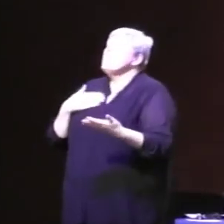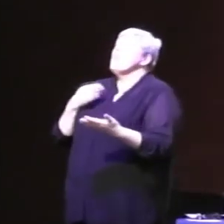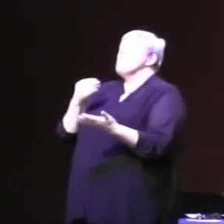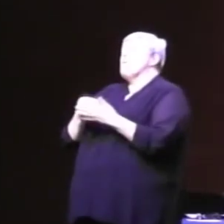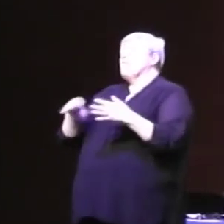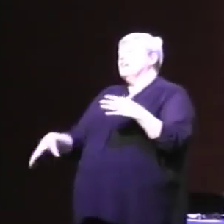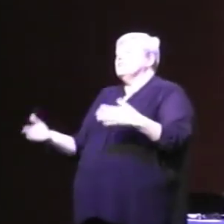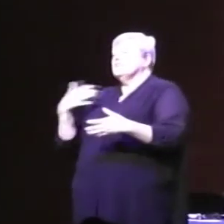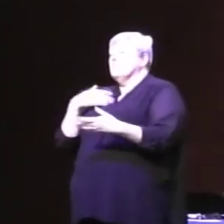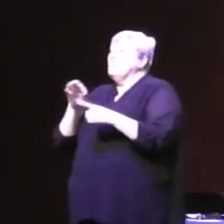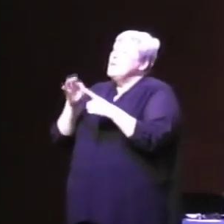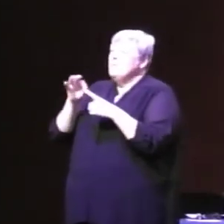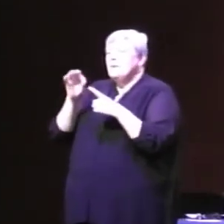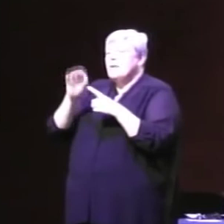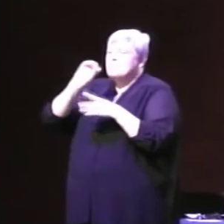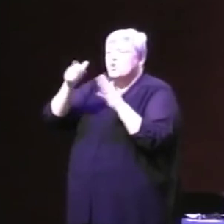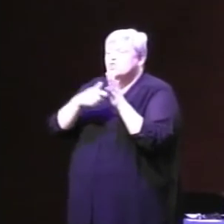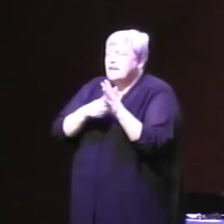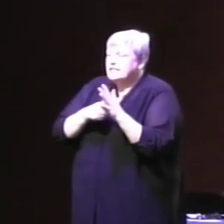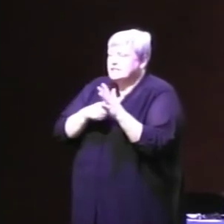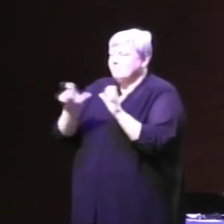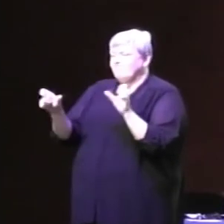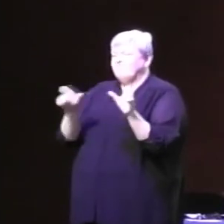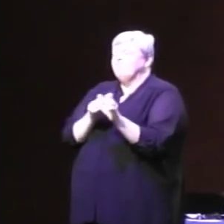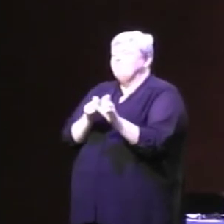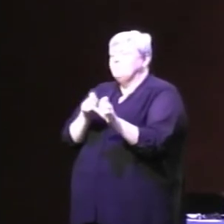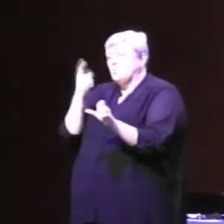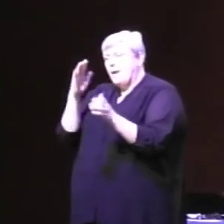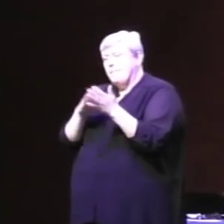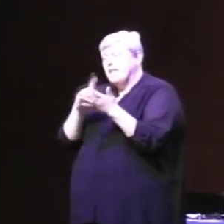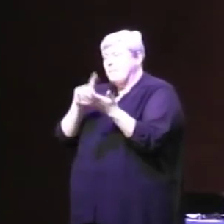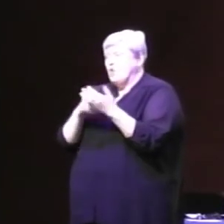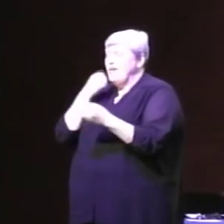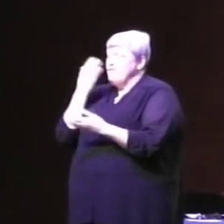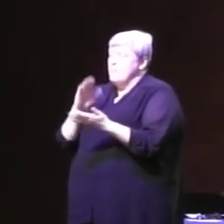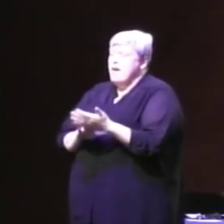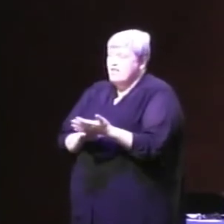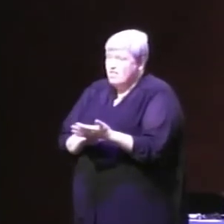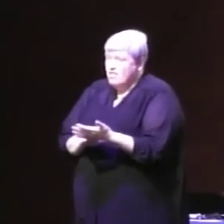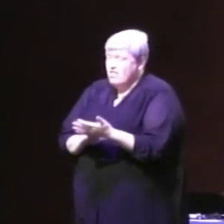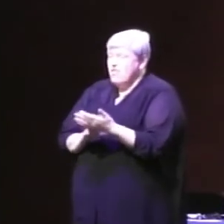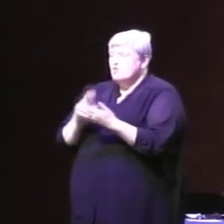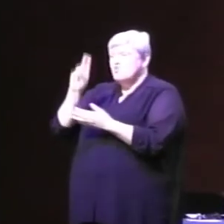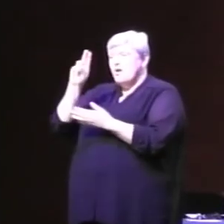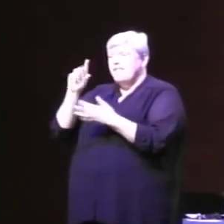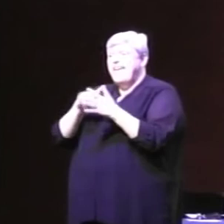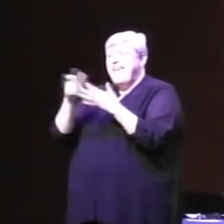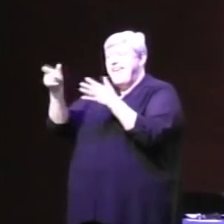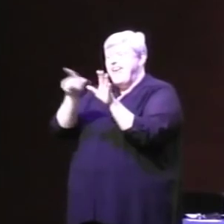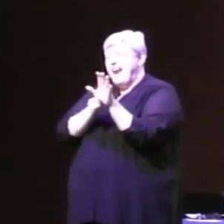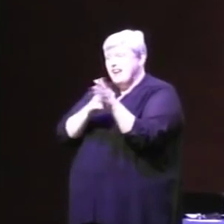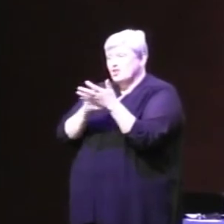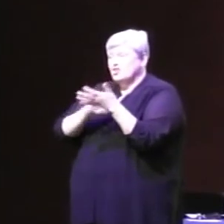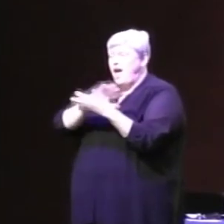for PPP projects. Instead, £1 million a month in the case of North Ayrshire, as GMB Scotland